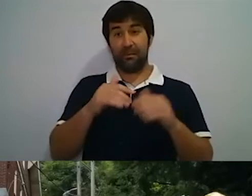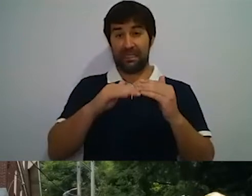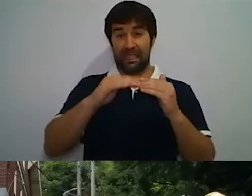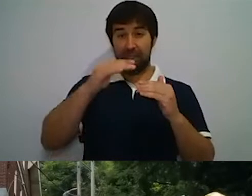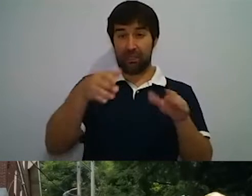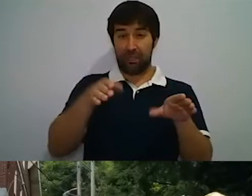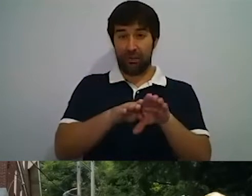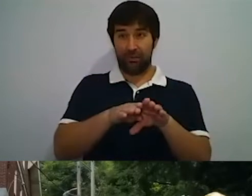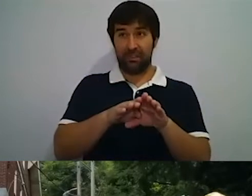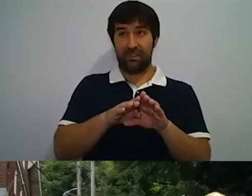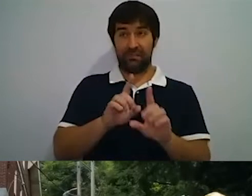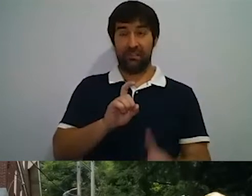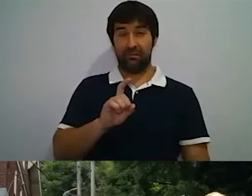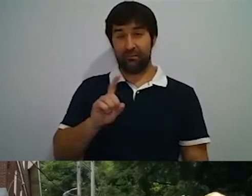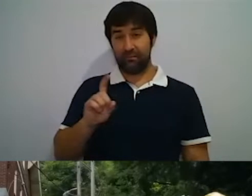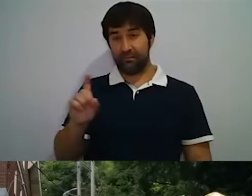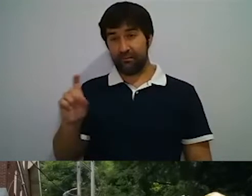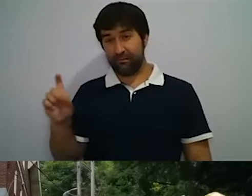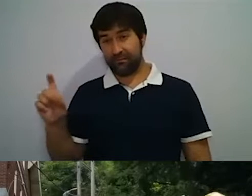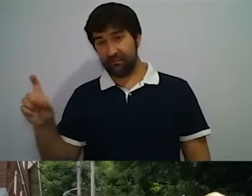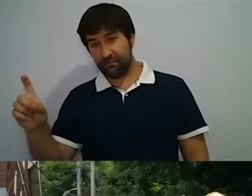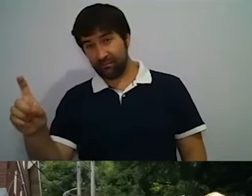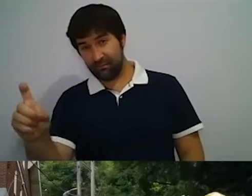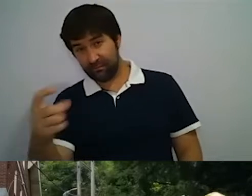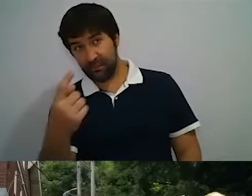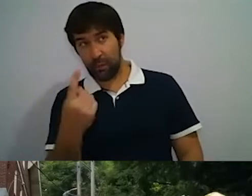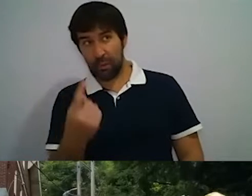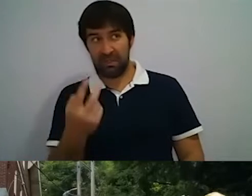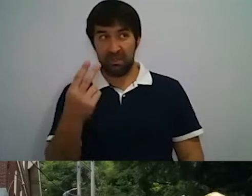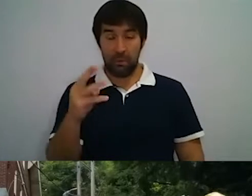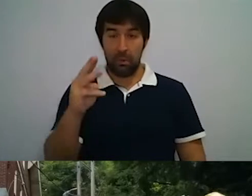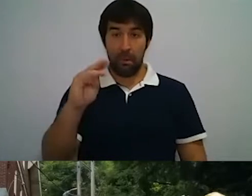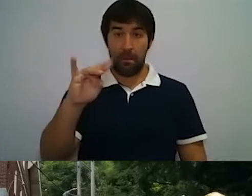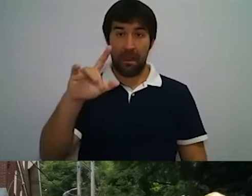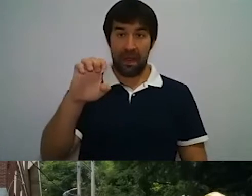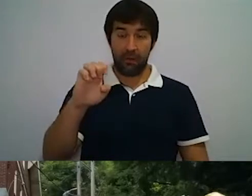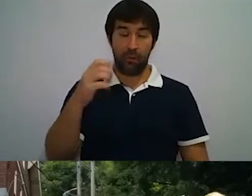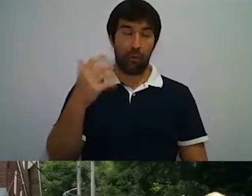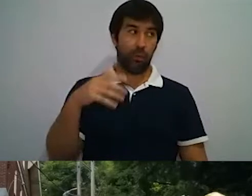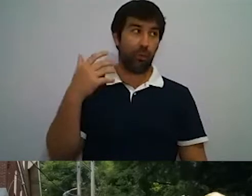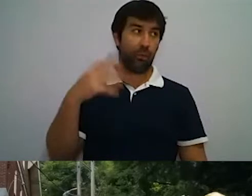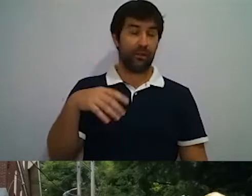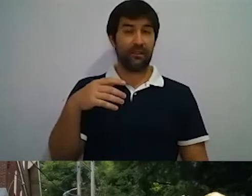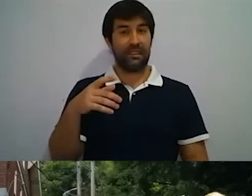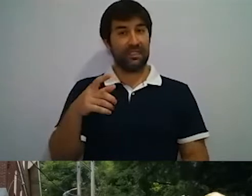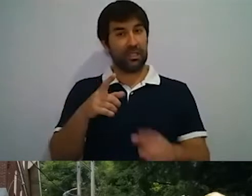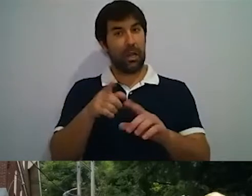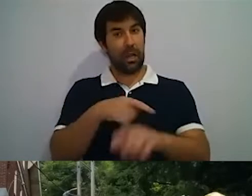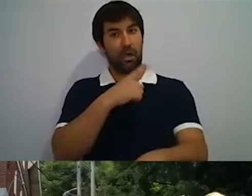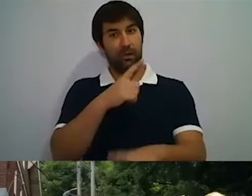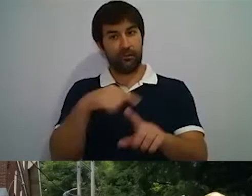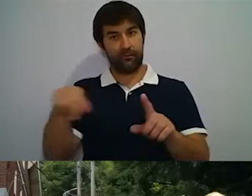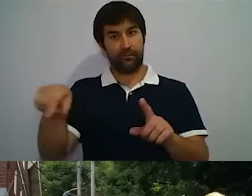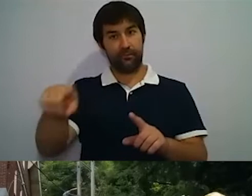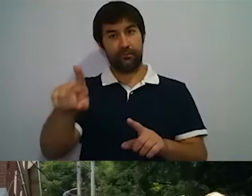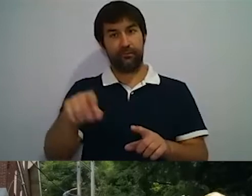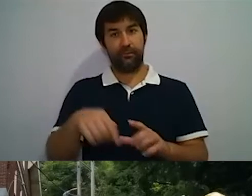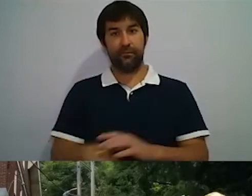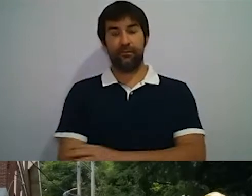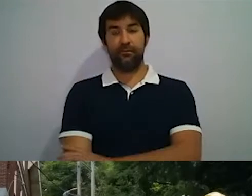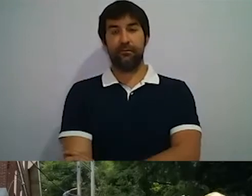streets reflect the values and pride of our city, so that the quality of maintenance, those that we prioritize who operate upon